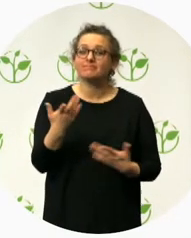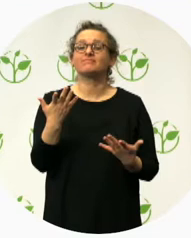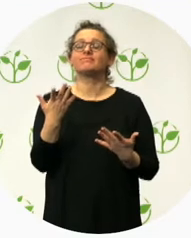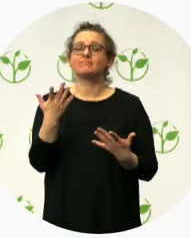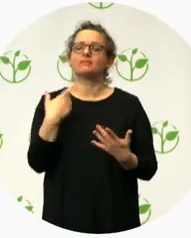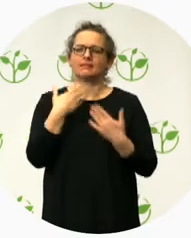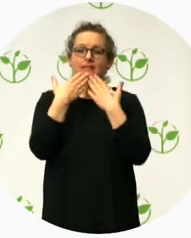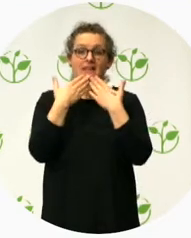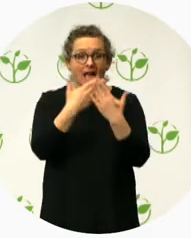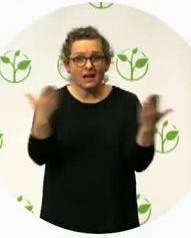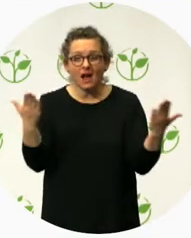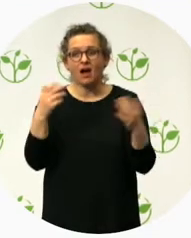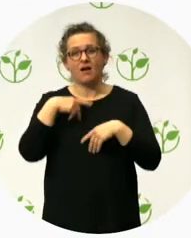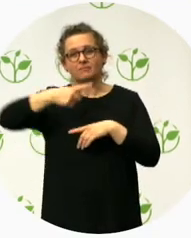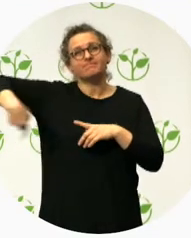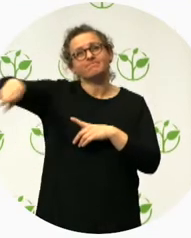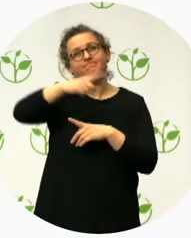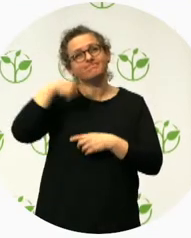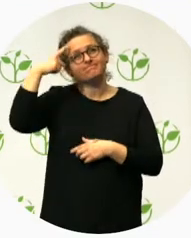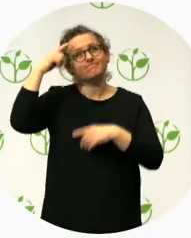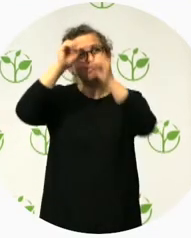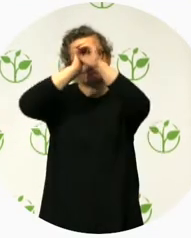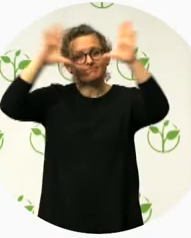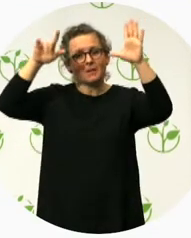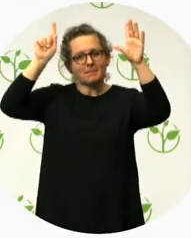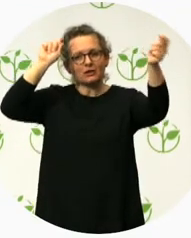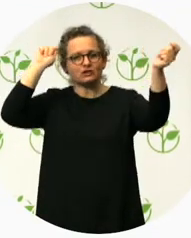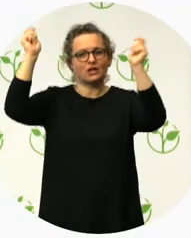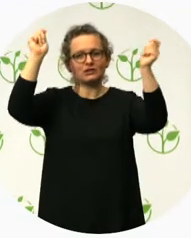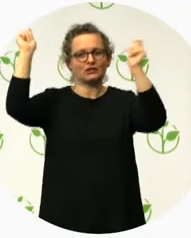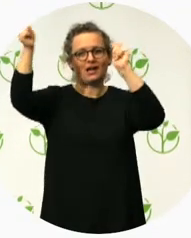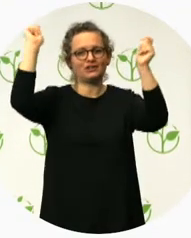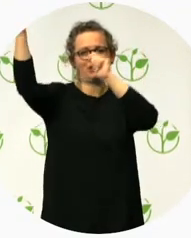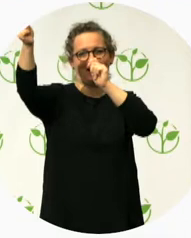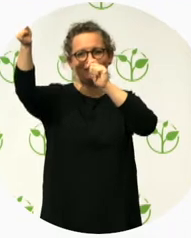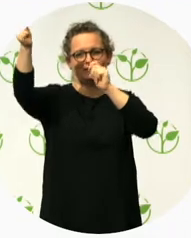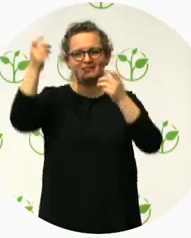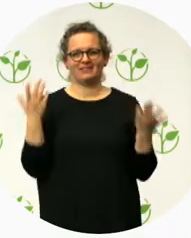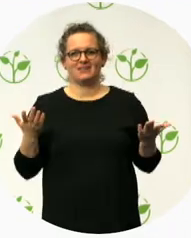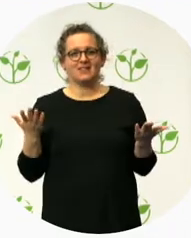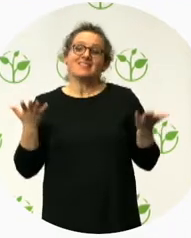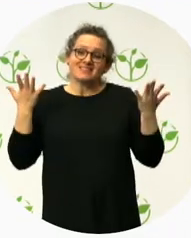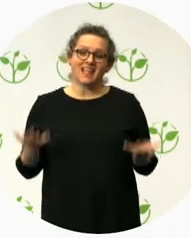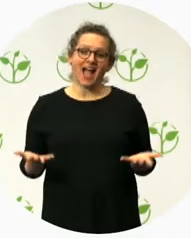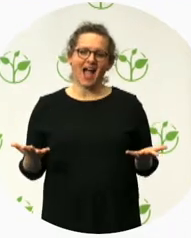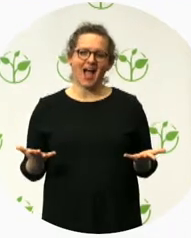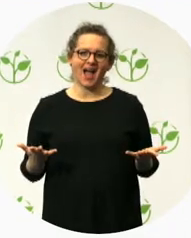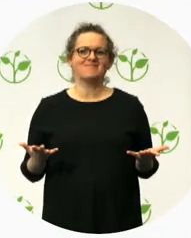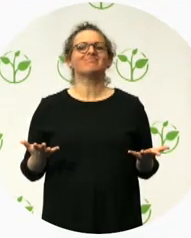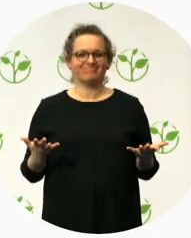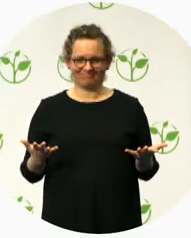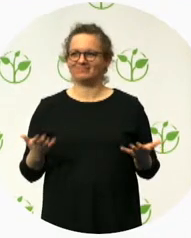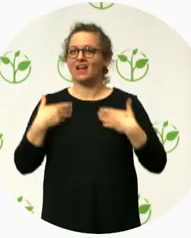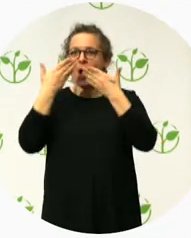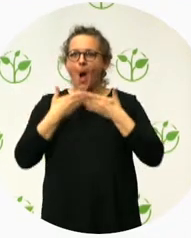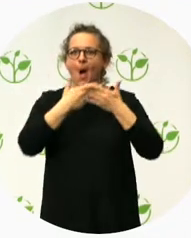of conclusion of our opening ceremony. So can you please give a massive round of applause to Martin, to Madam Ambassador, to Max, and to